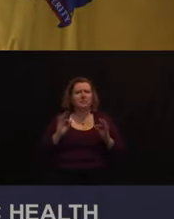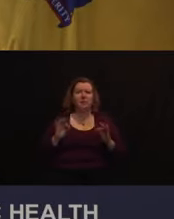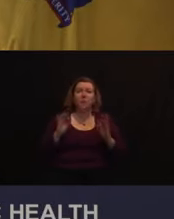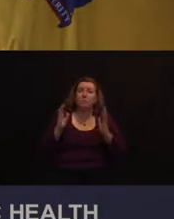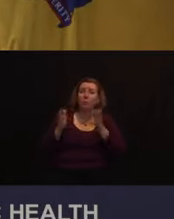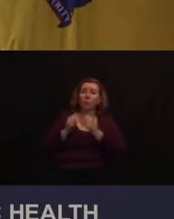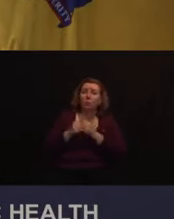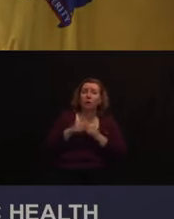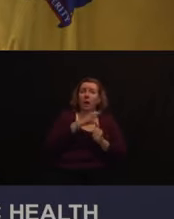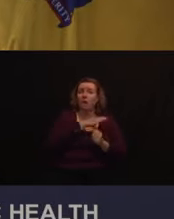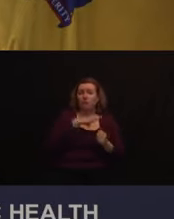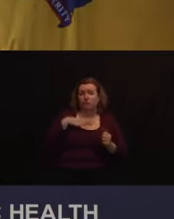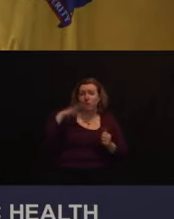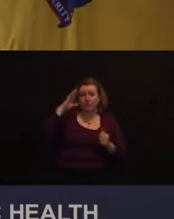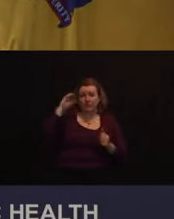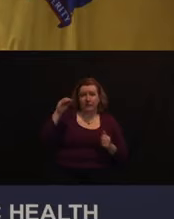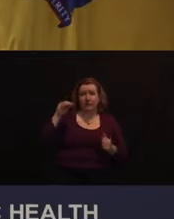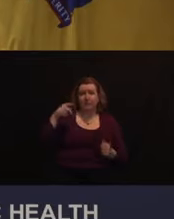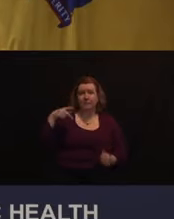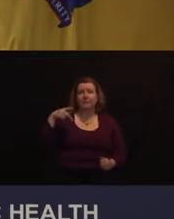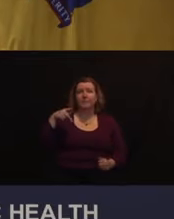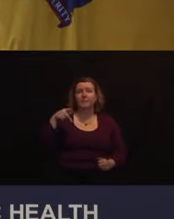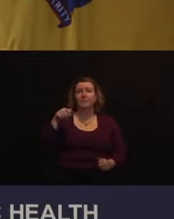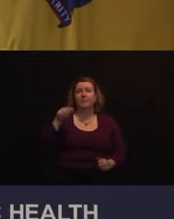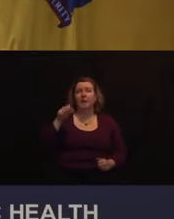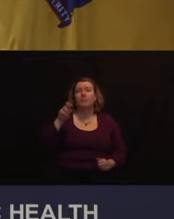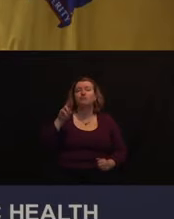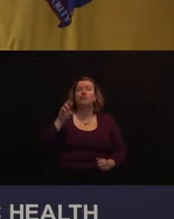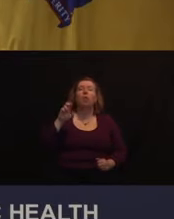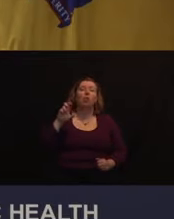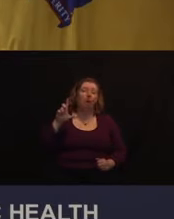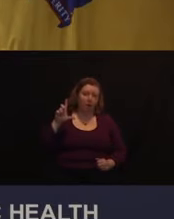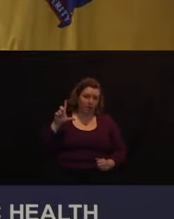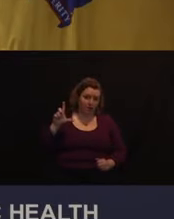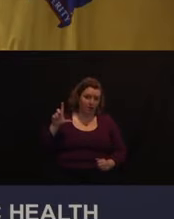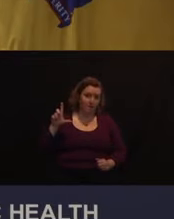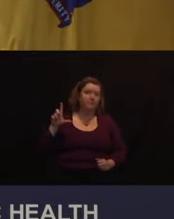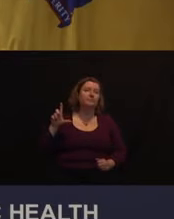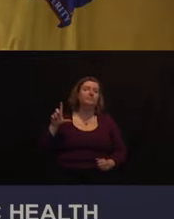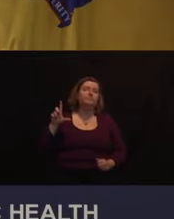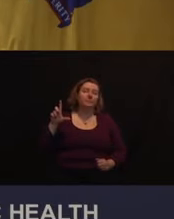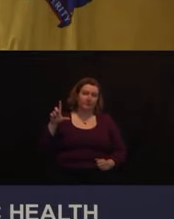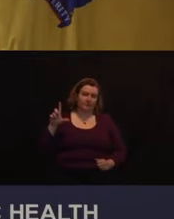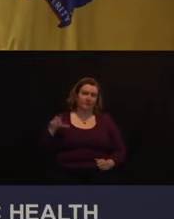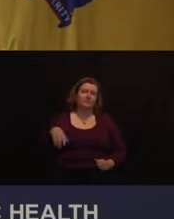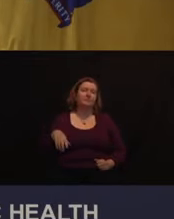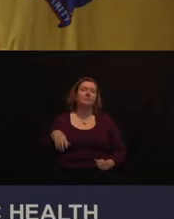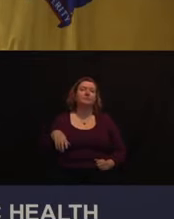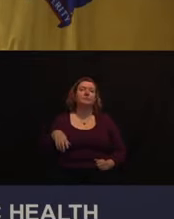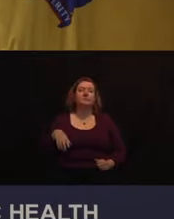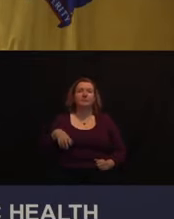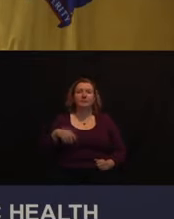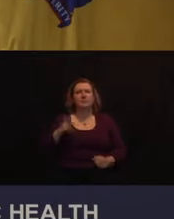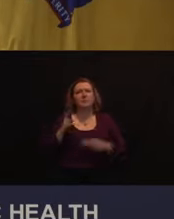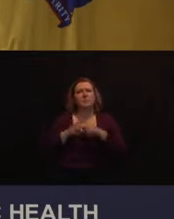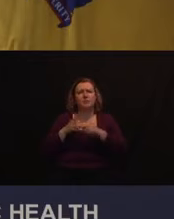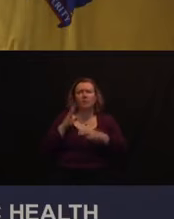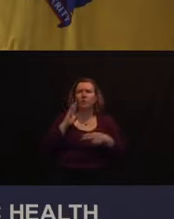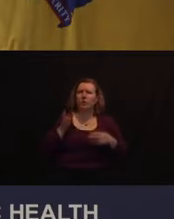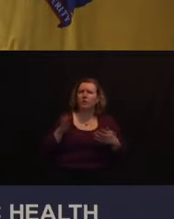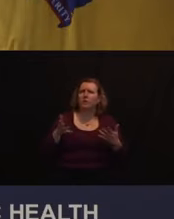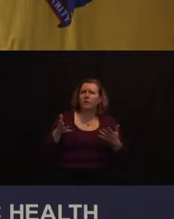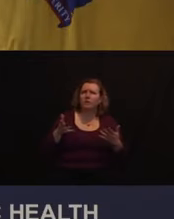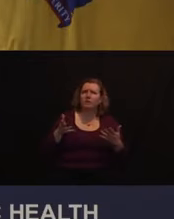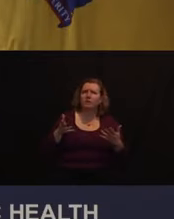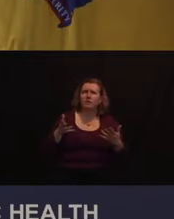I were at a Coverall Kids event, which was a home run in Passaic, city of Passaic. And he mentioned he was going to take